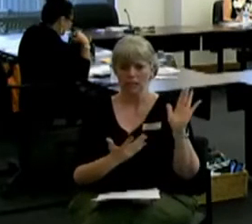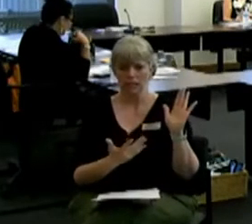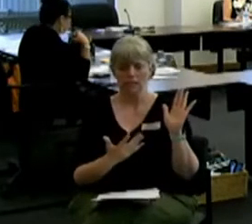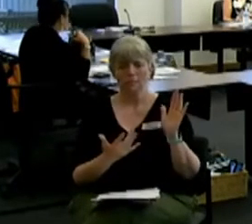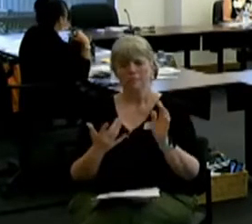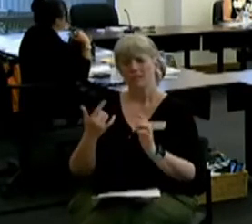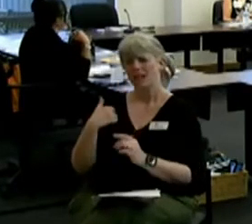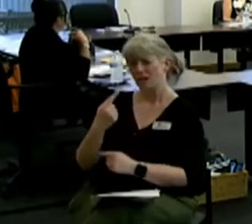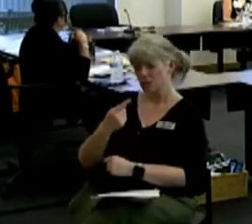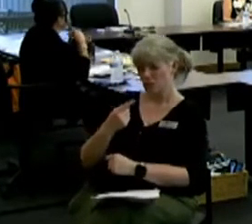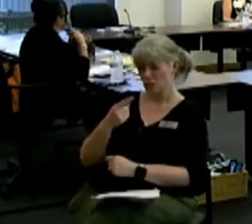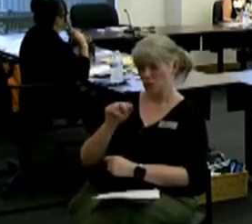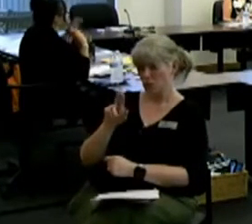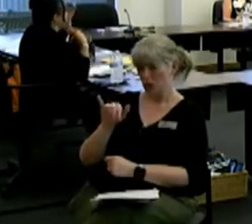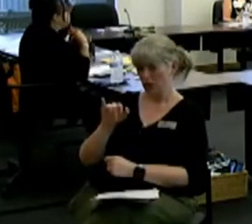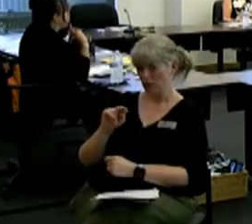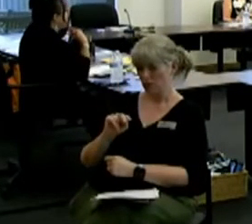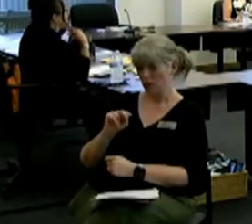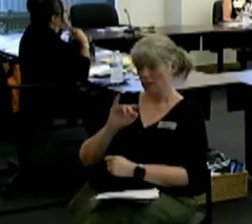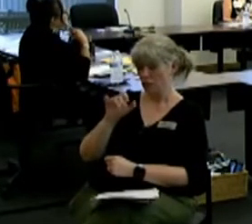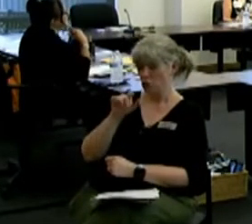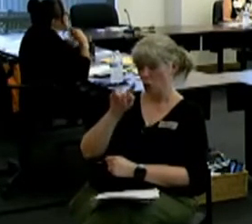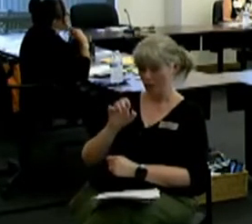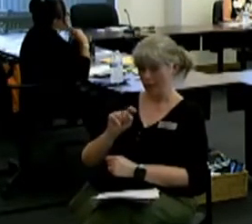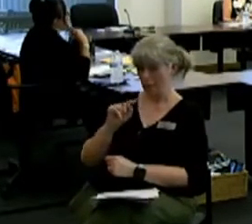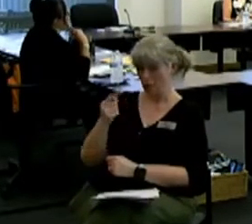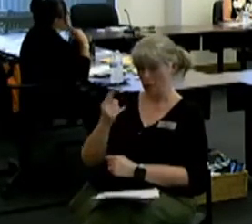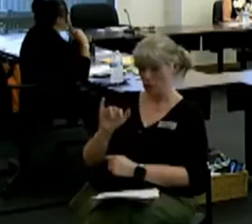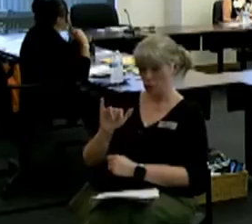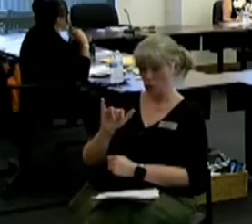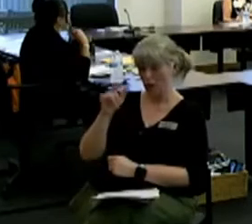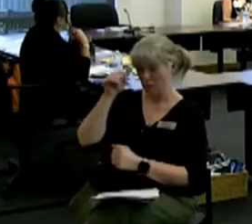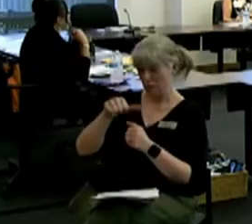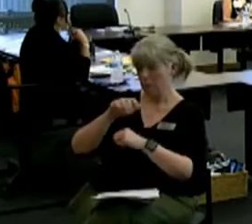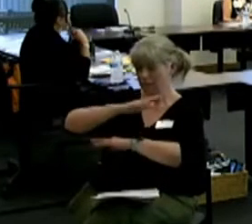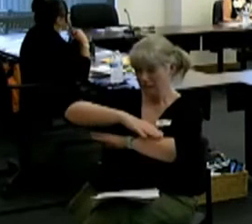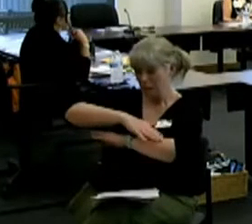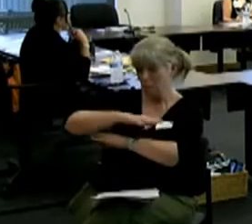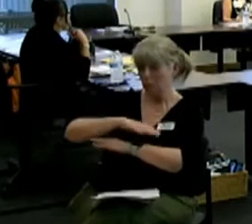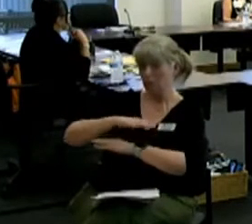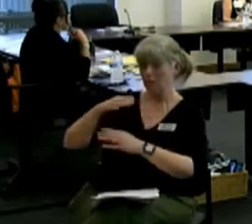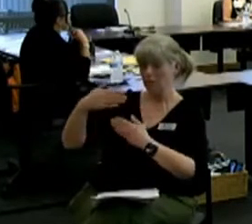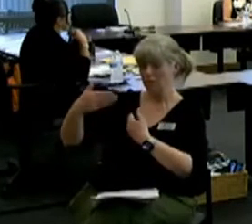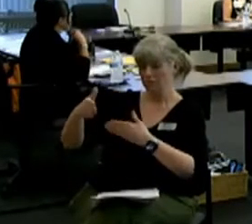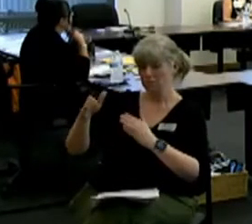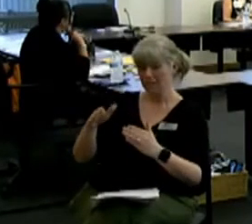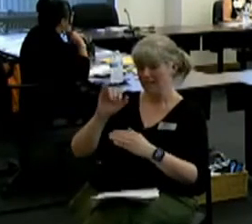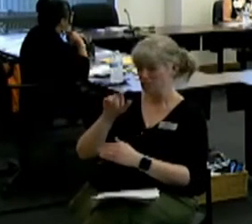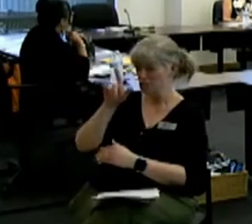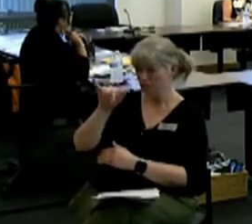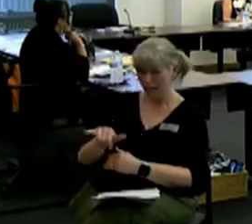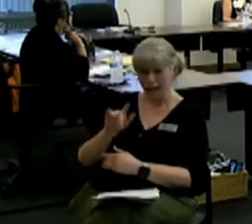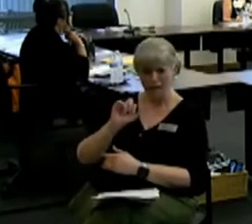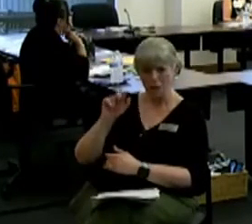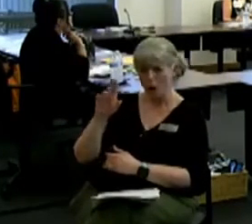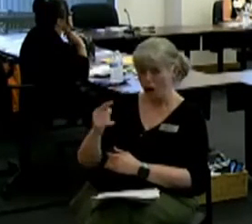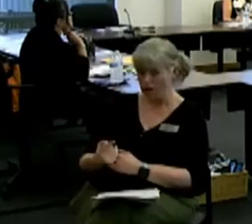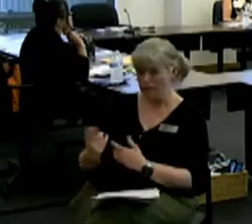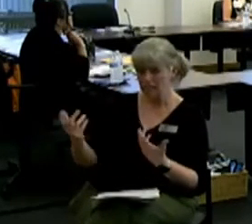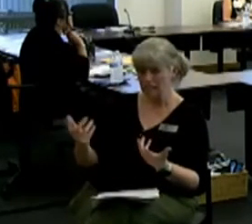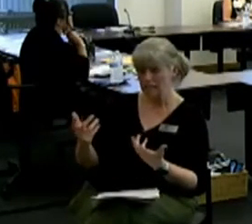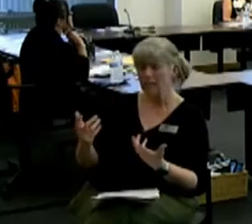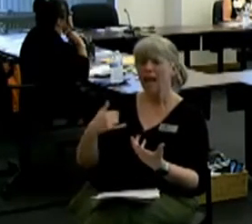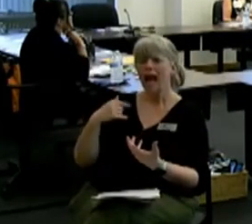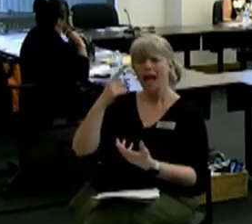aren't you also at the Joliet one too? From what I remember, there was Yes. a table at the stadium too, and that's in July or August that you do